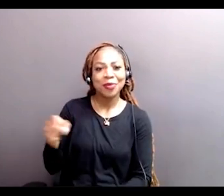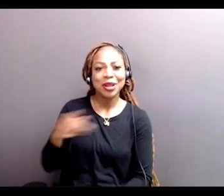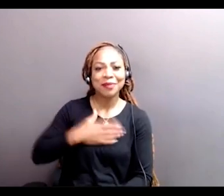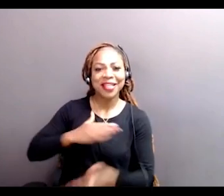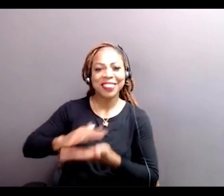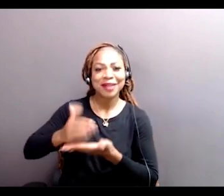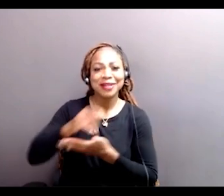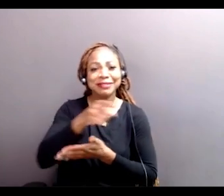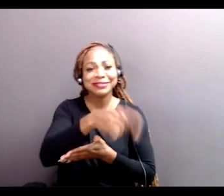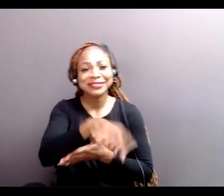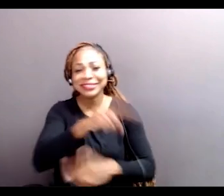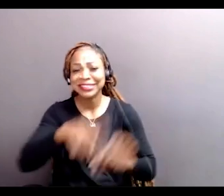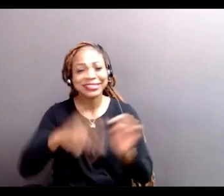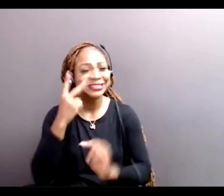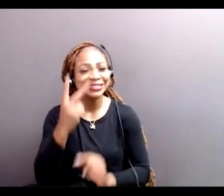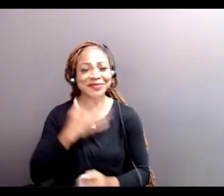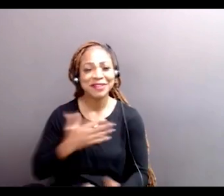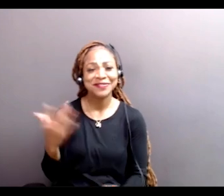that.